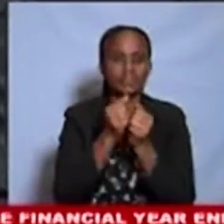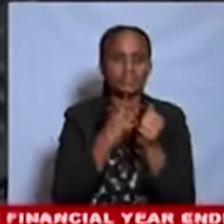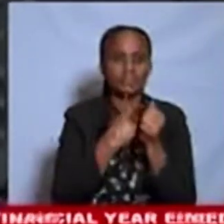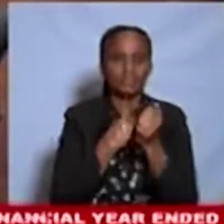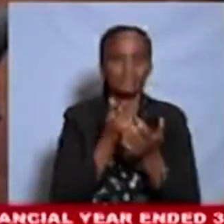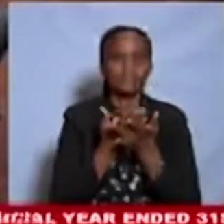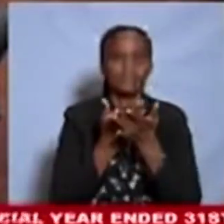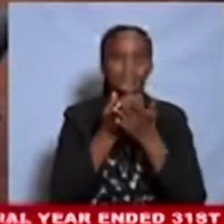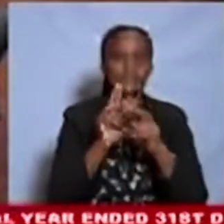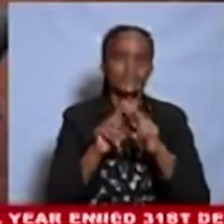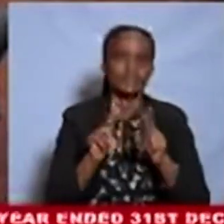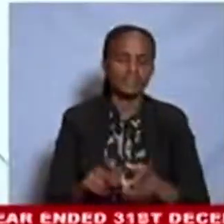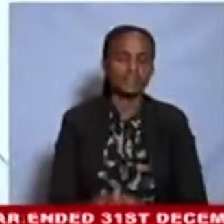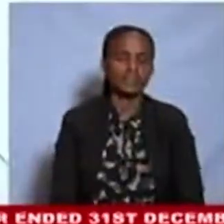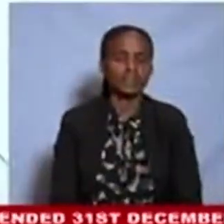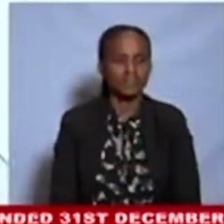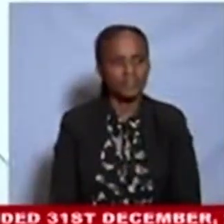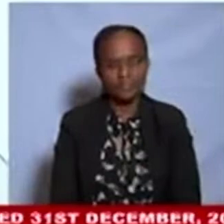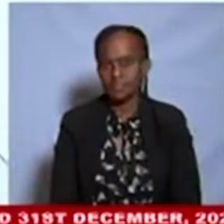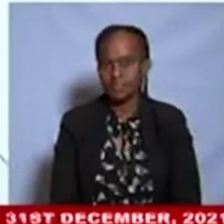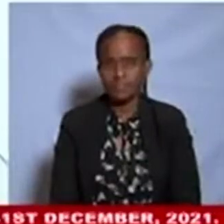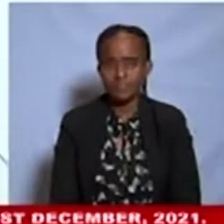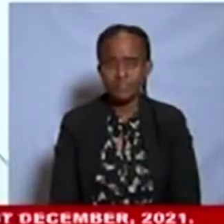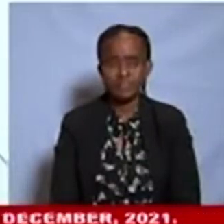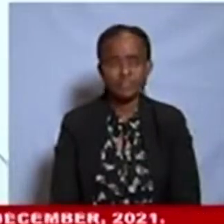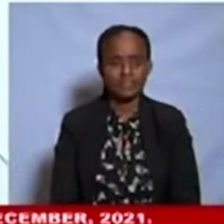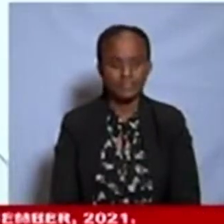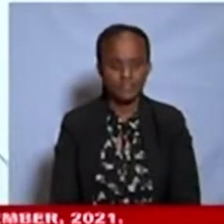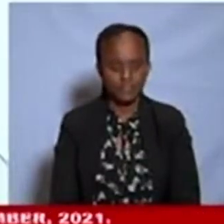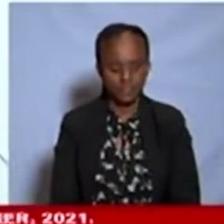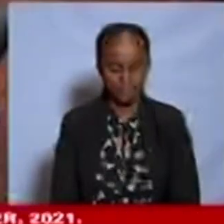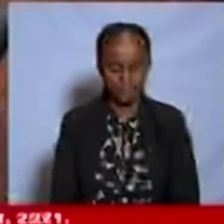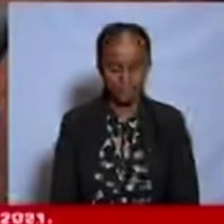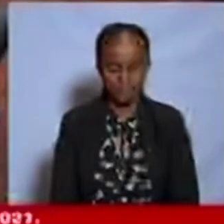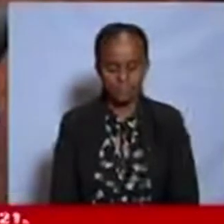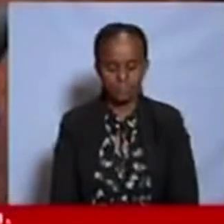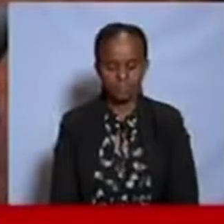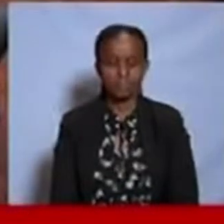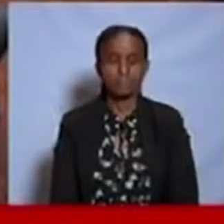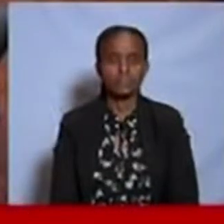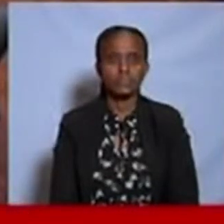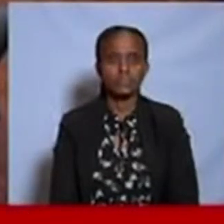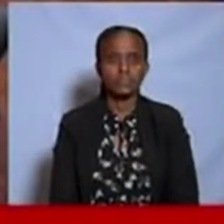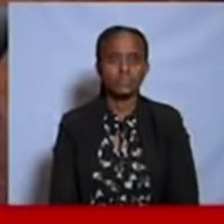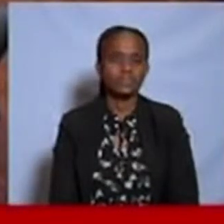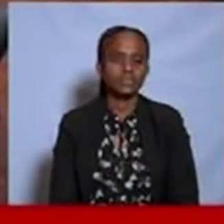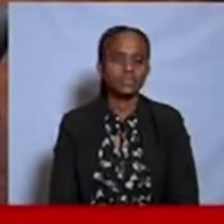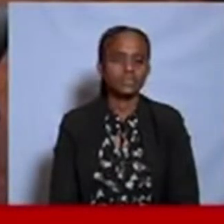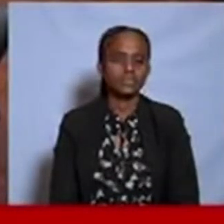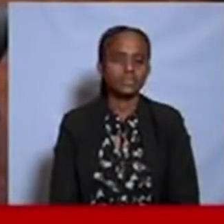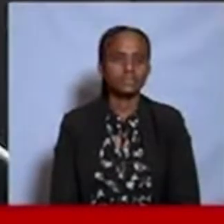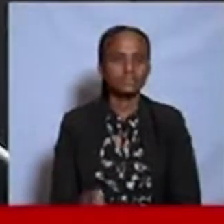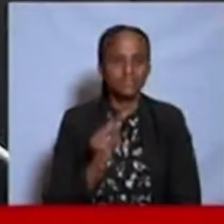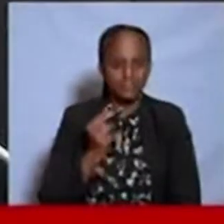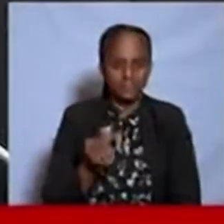Chair. CS, may you answer those questions? Thank you, Chair. I think we are receiving very good counsel